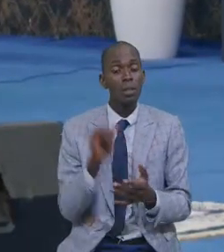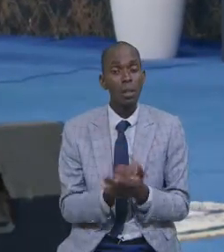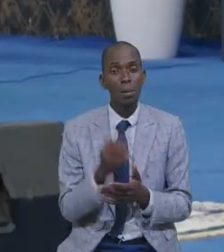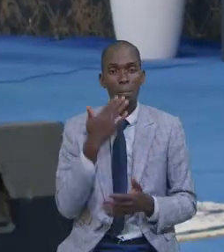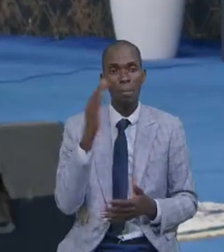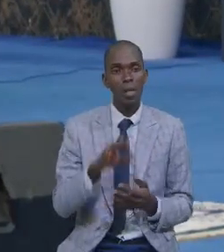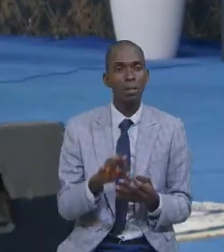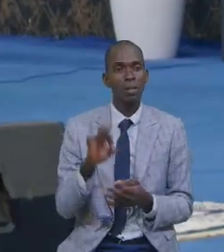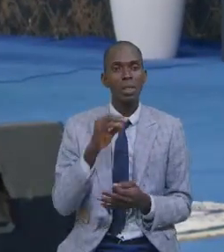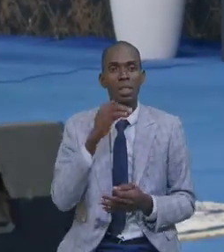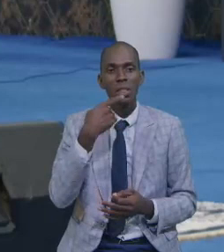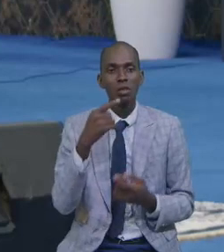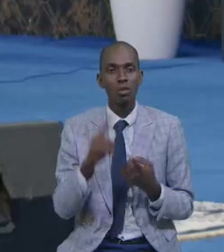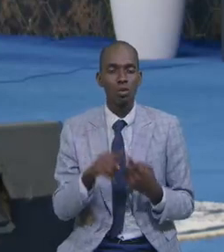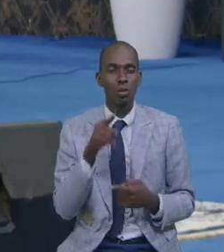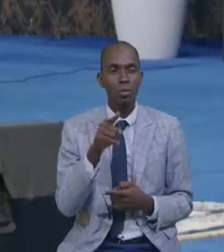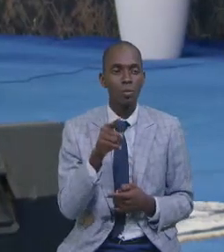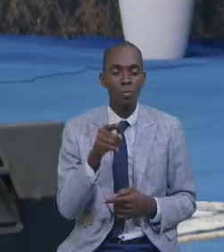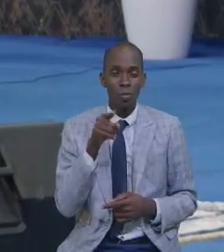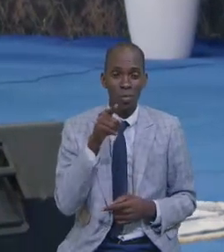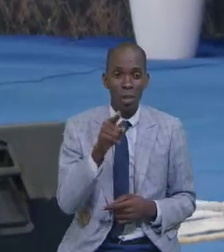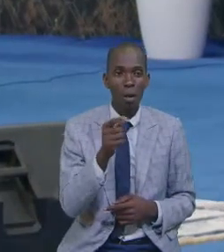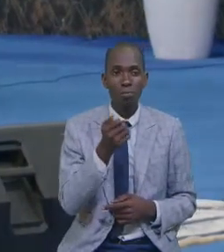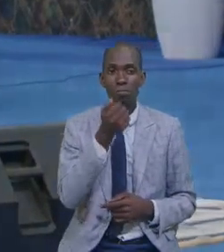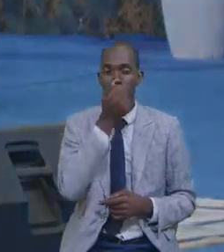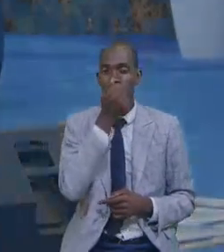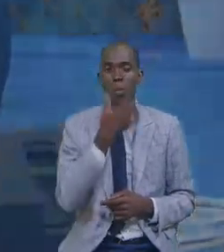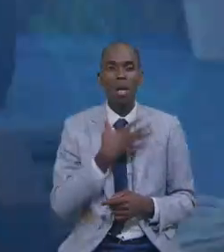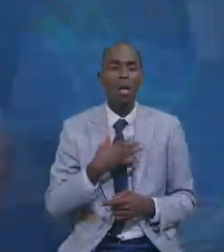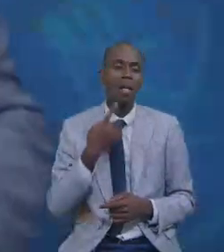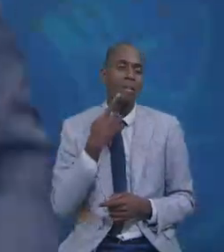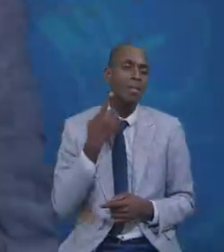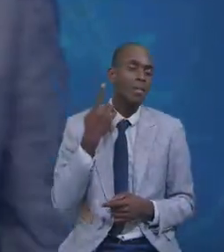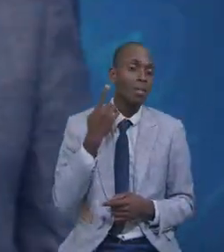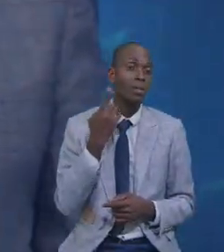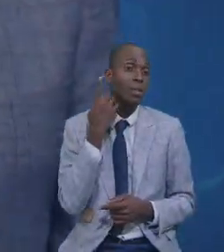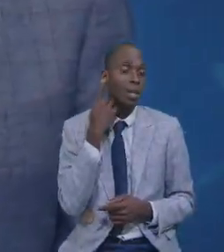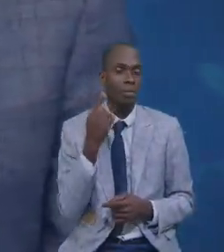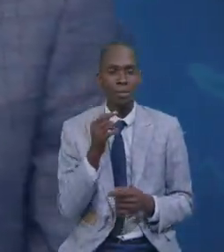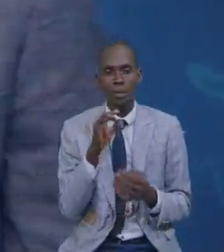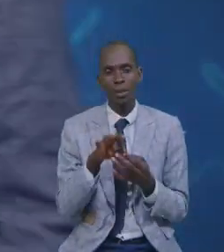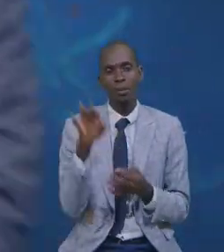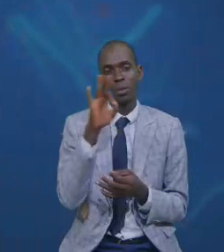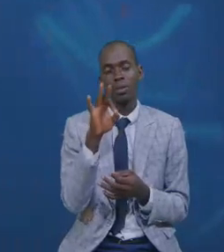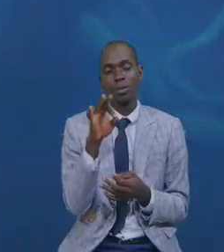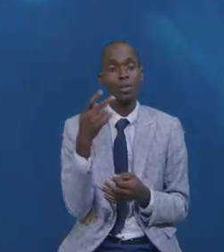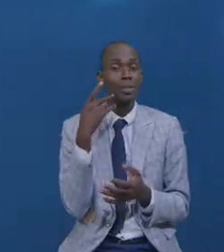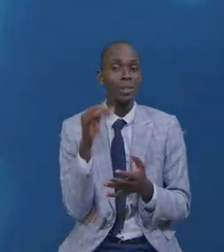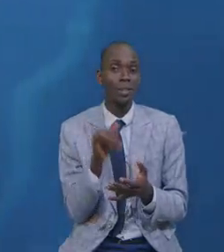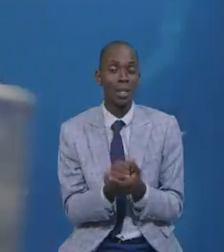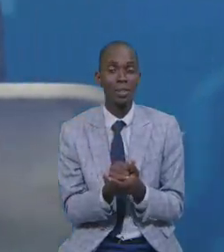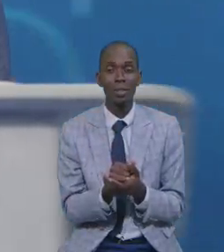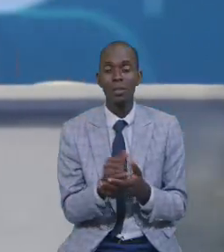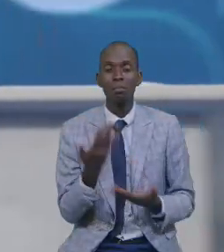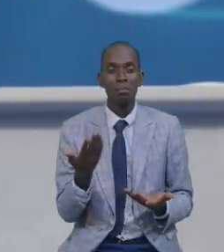unto him, thou dumb and deaf spirit. You see, that spirit, foul spirit,